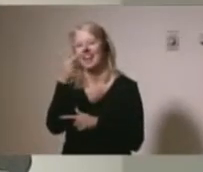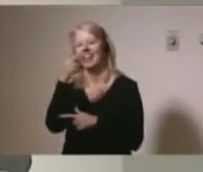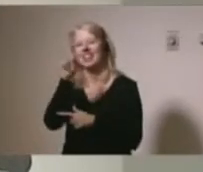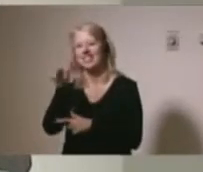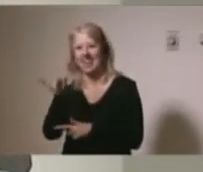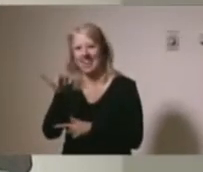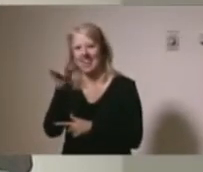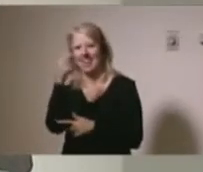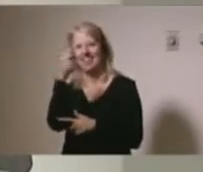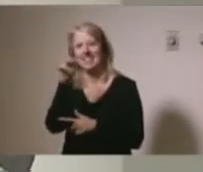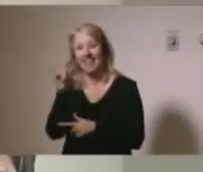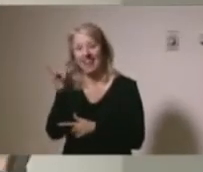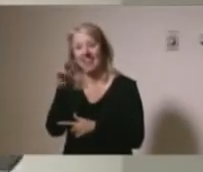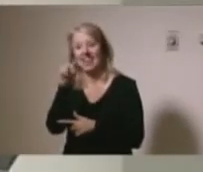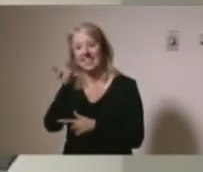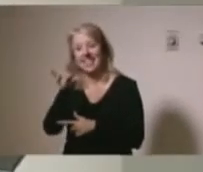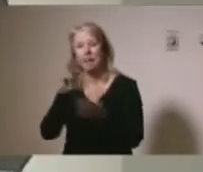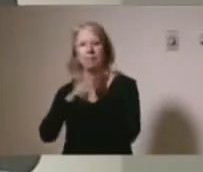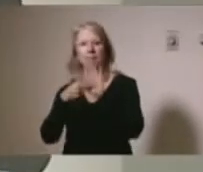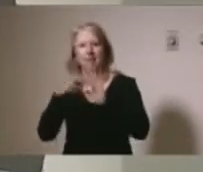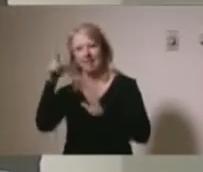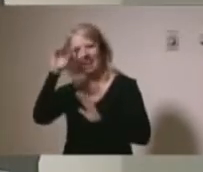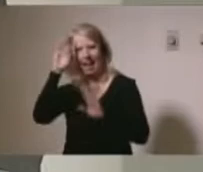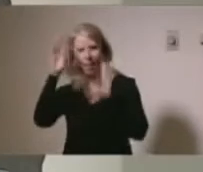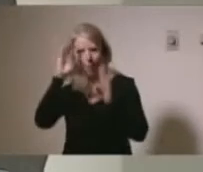That means hello.